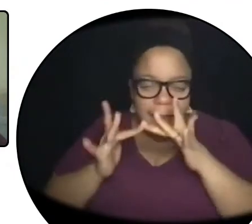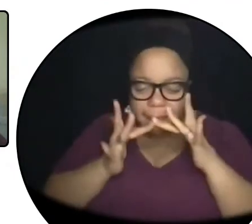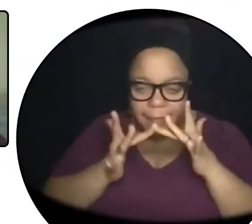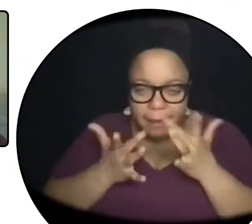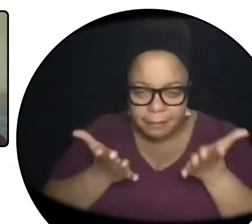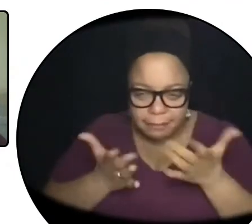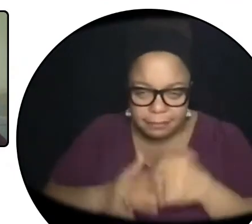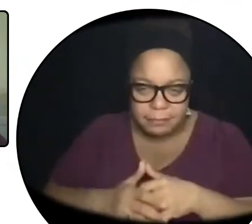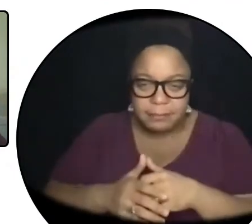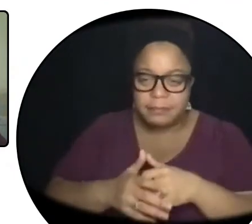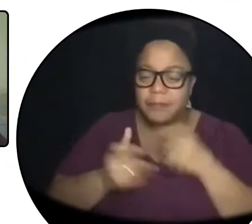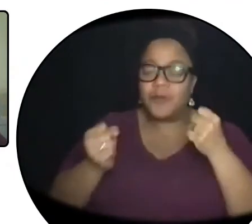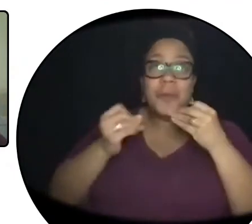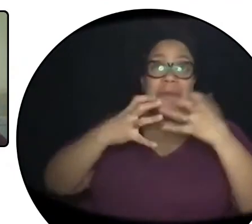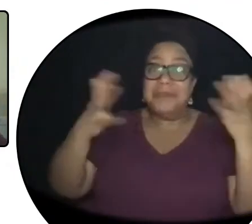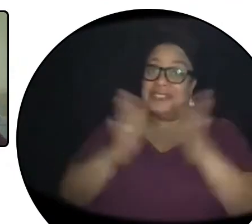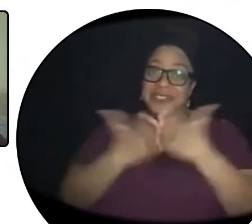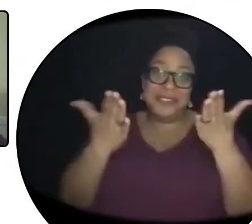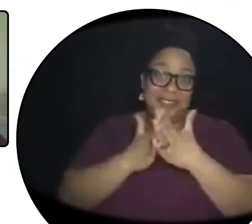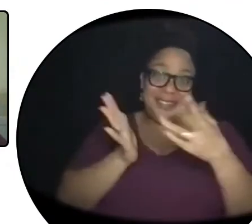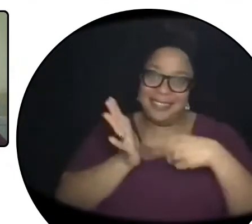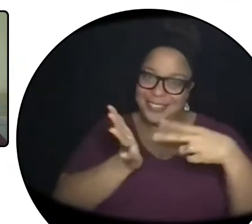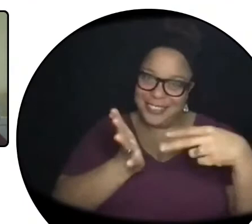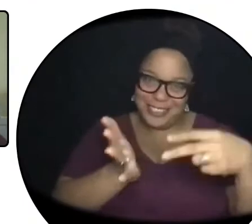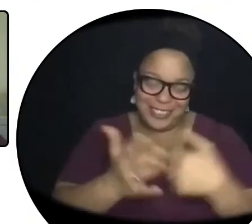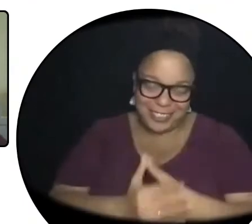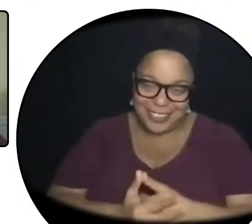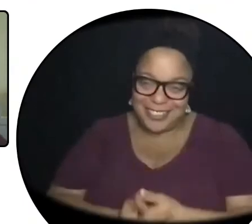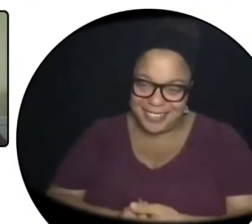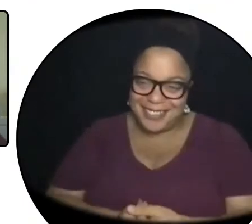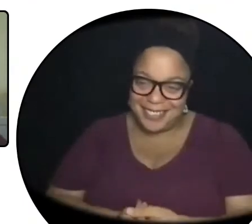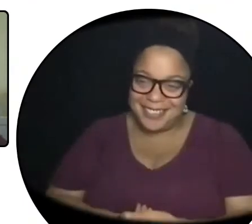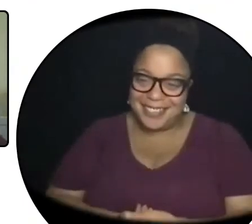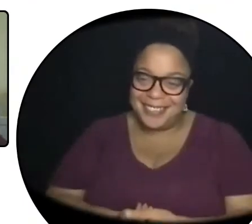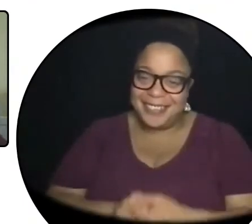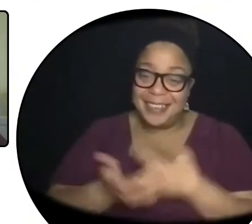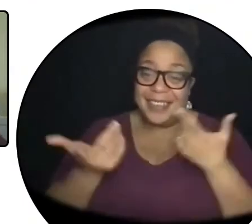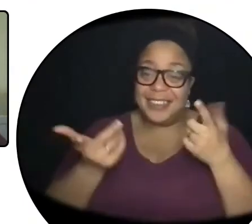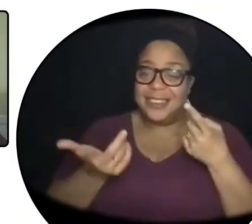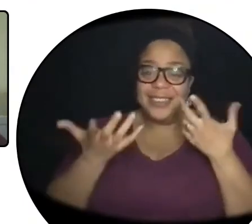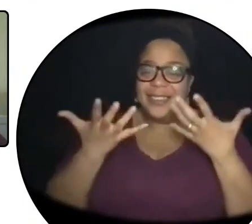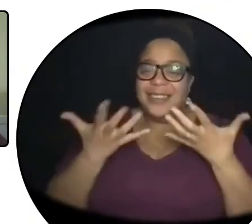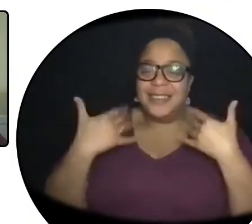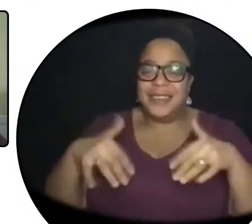by Liat Bin Moshi. It's an amazing book that